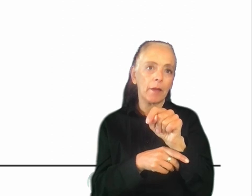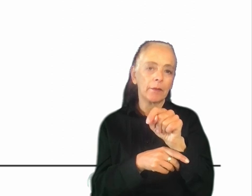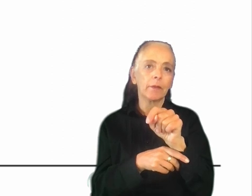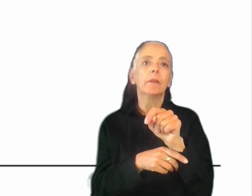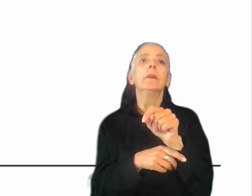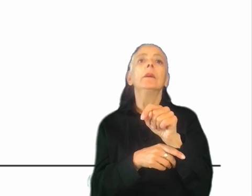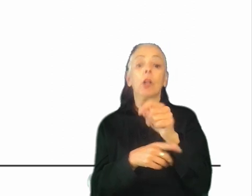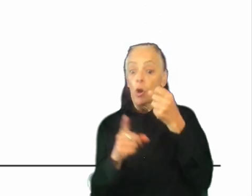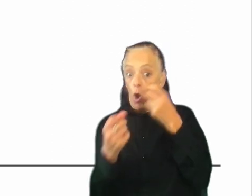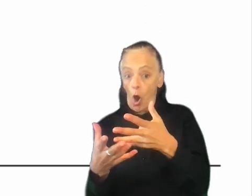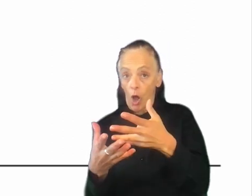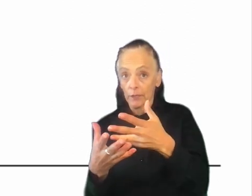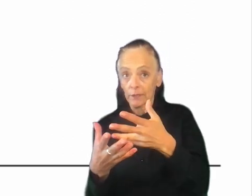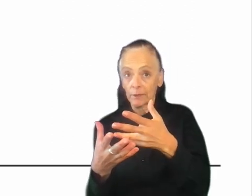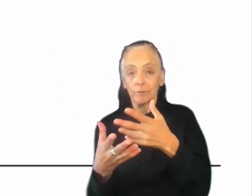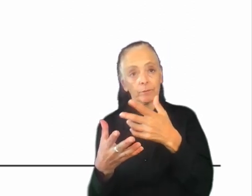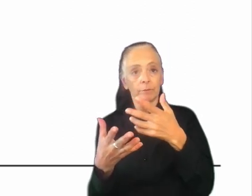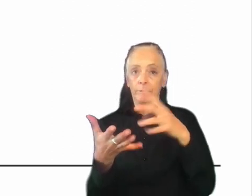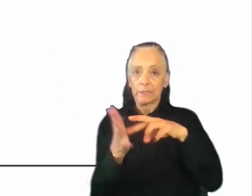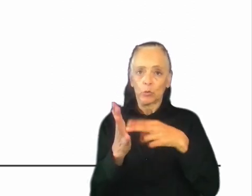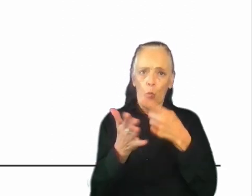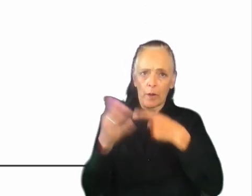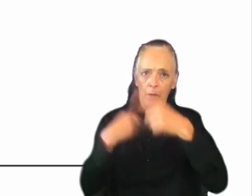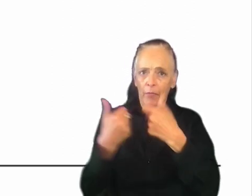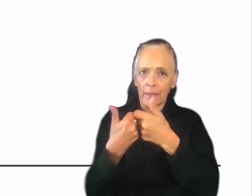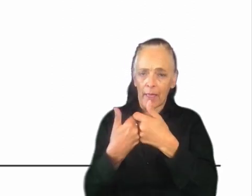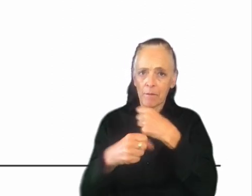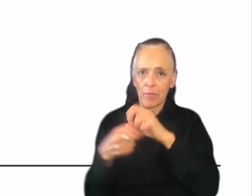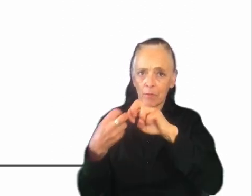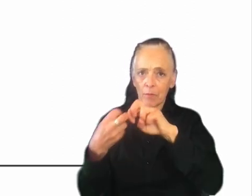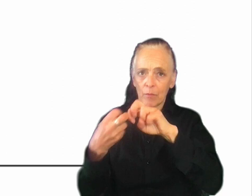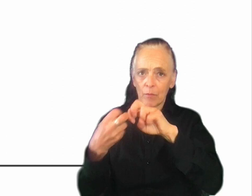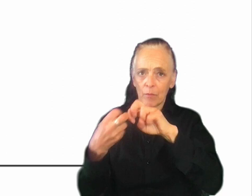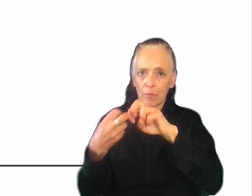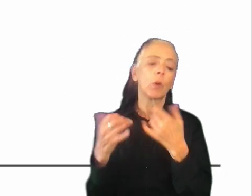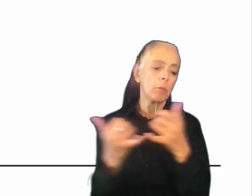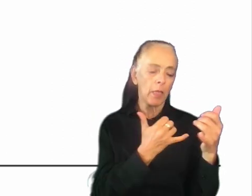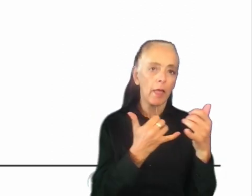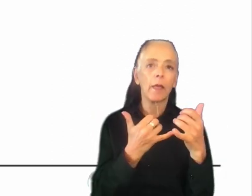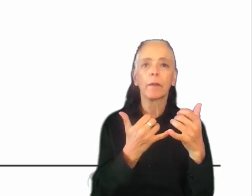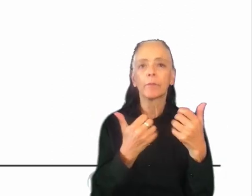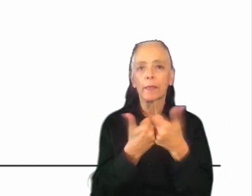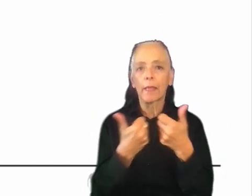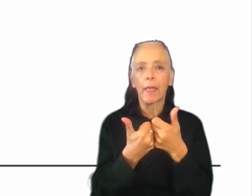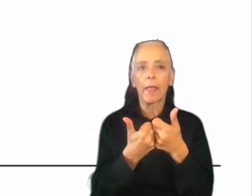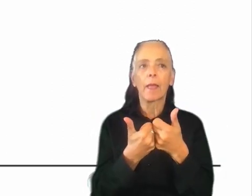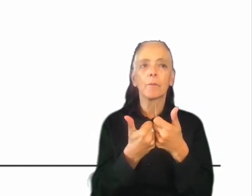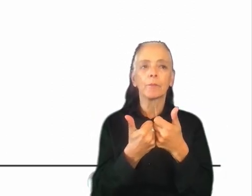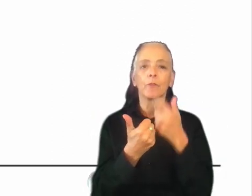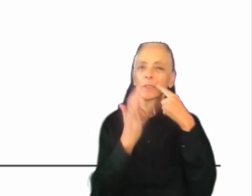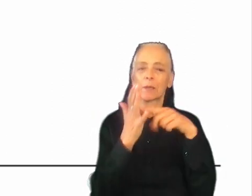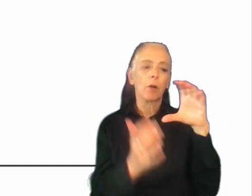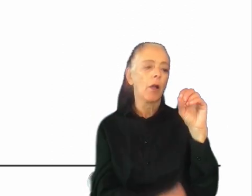causes what is it about the game that made this problem occur and so i play through the game for example again for that control